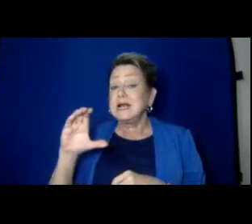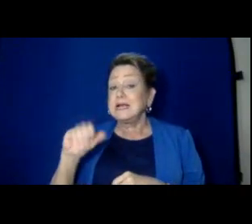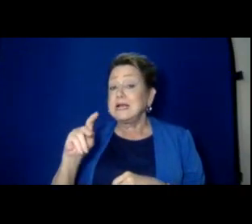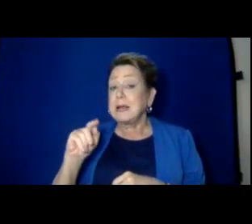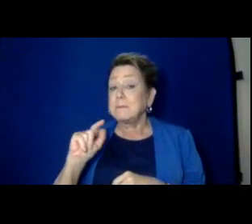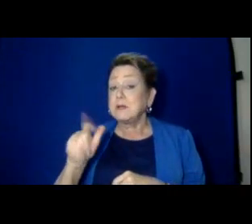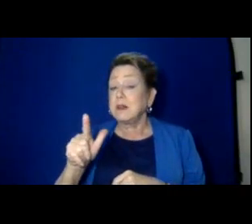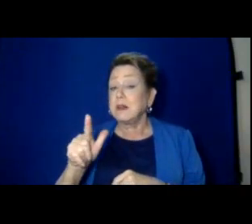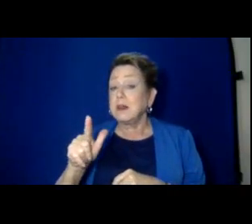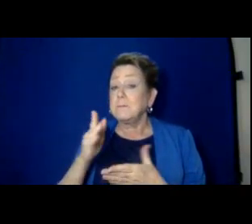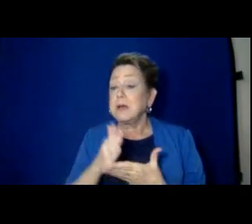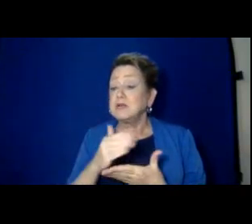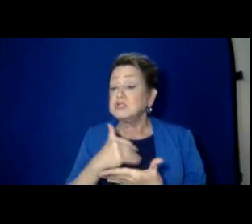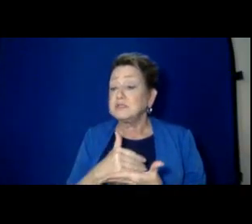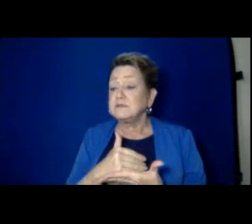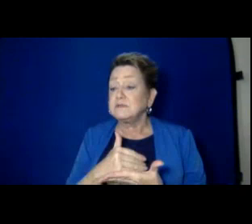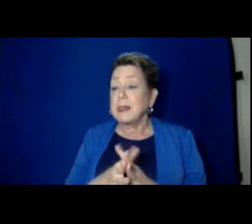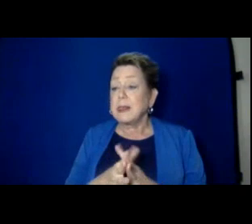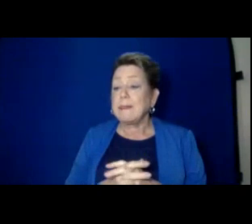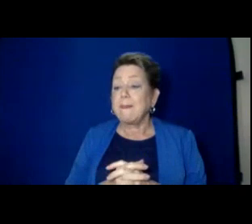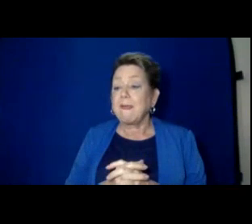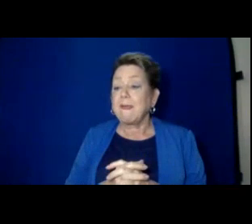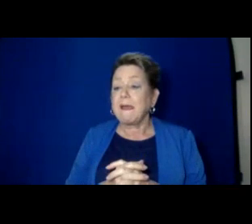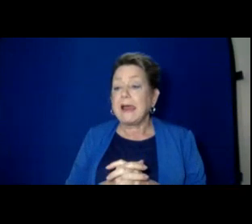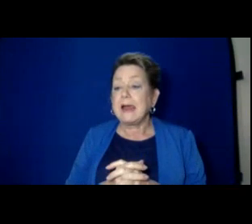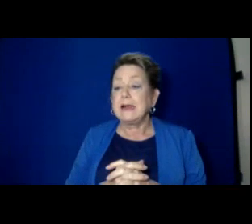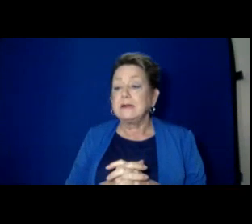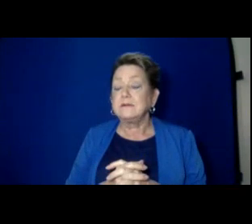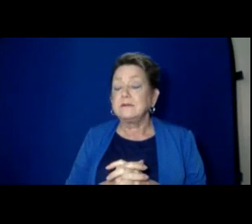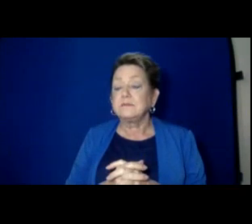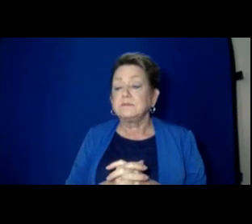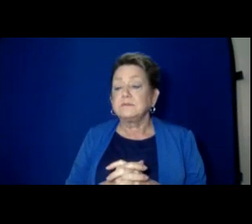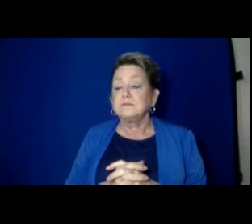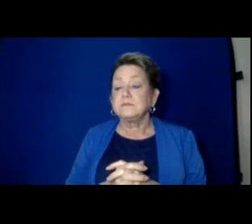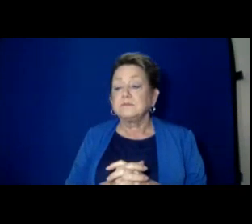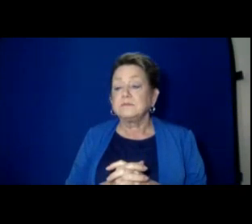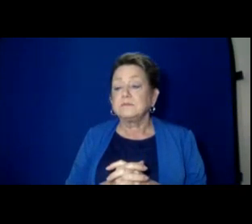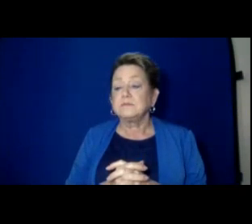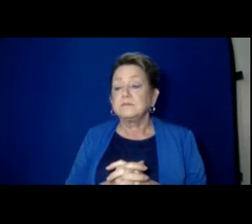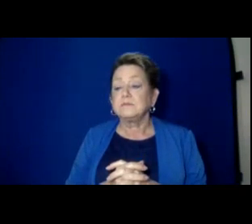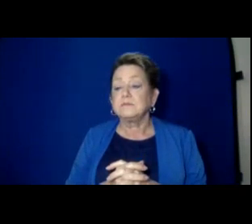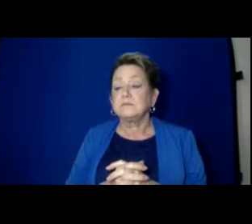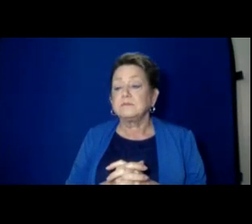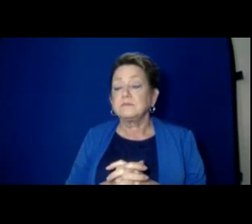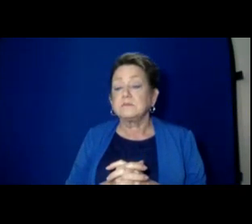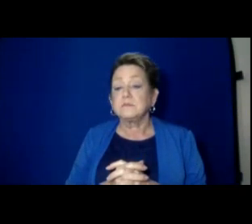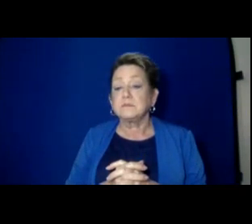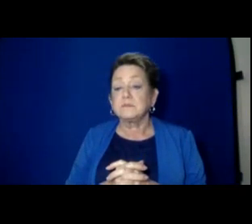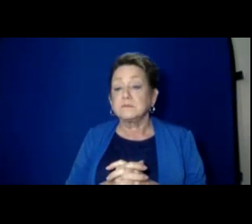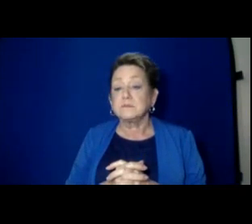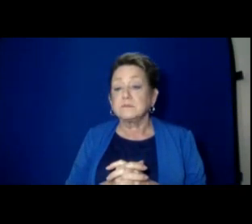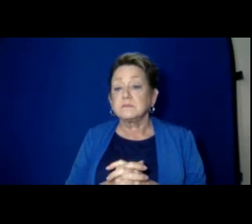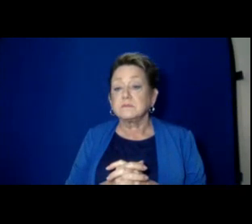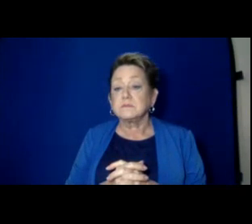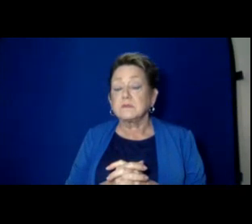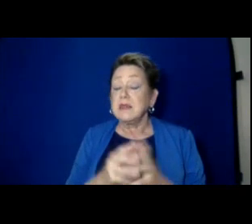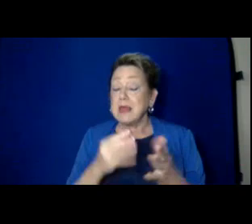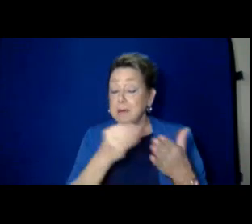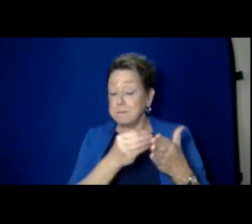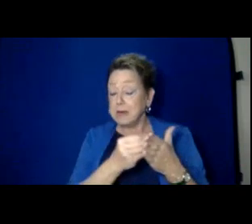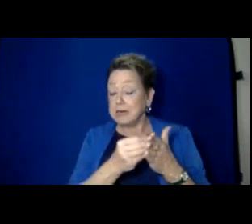we are delaying as a result of the action that we are forced to take because of not having that money